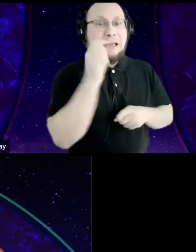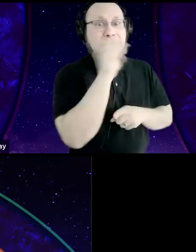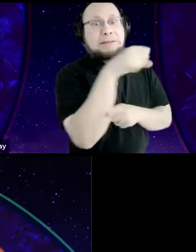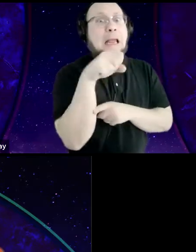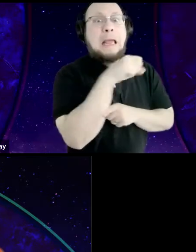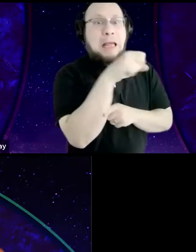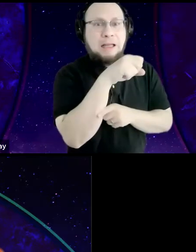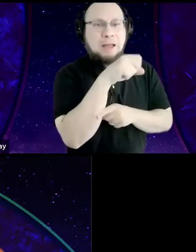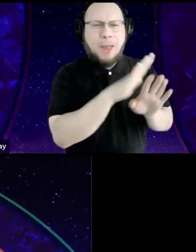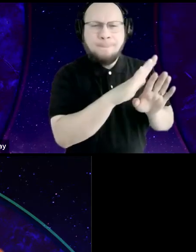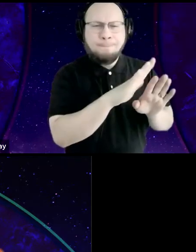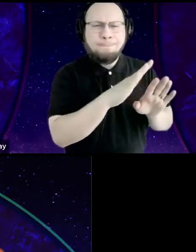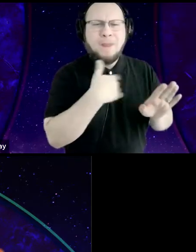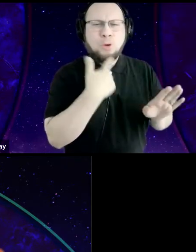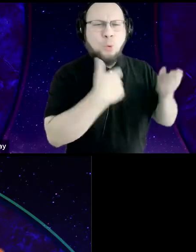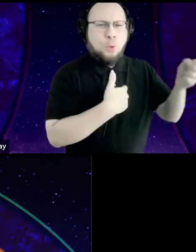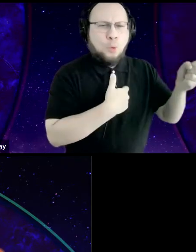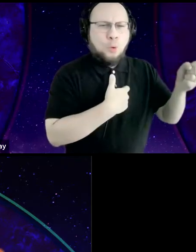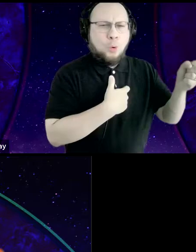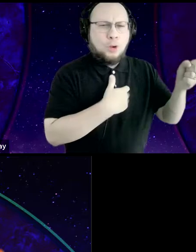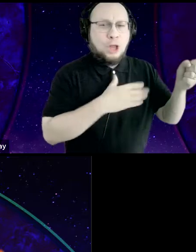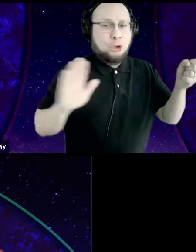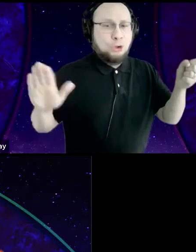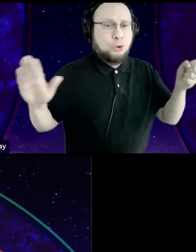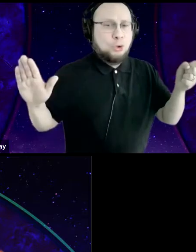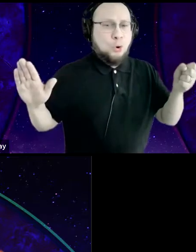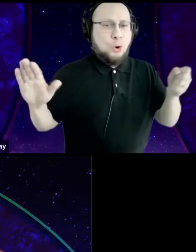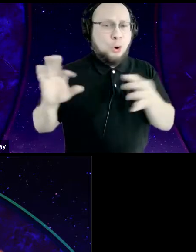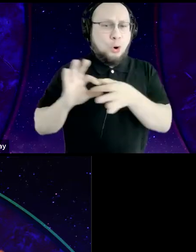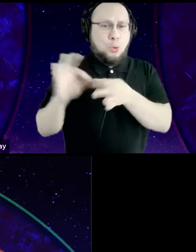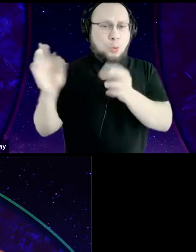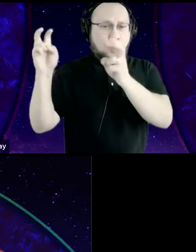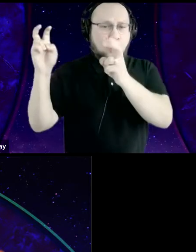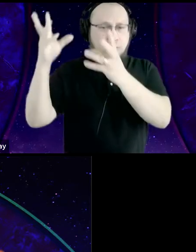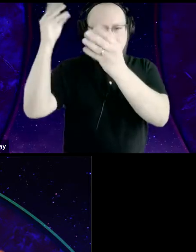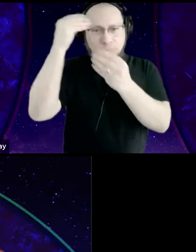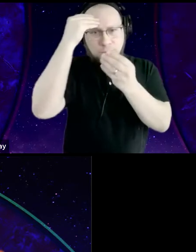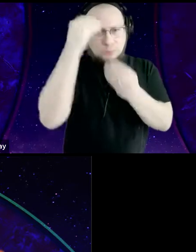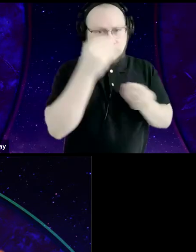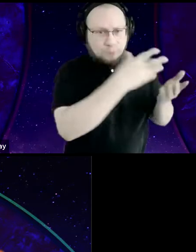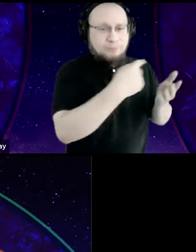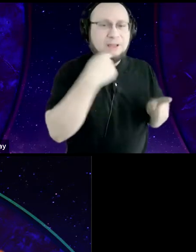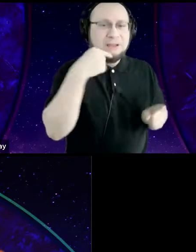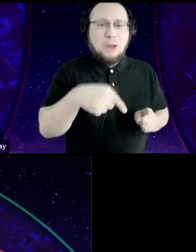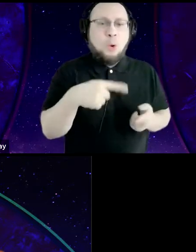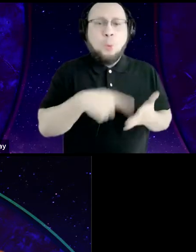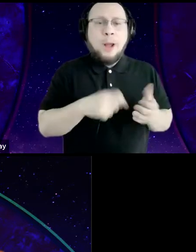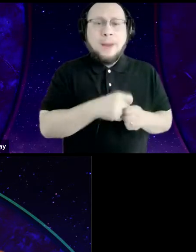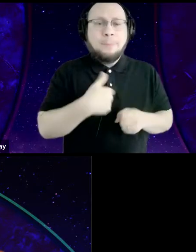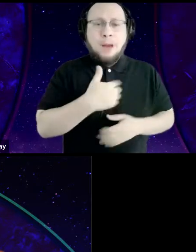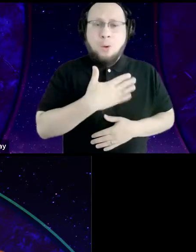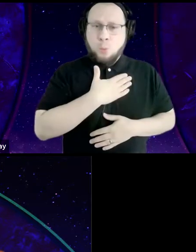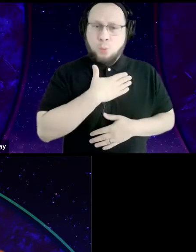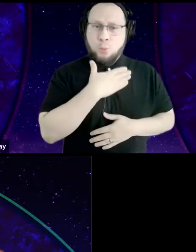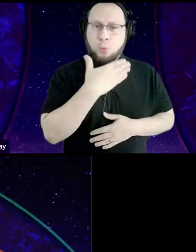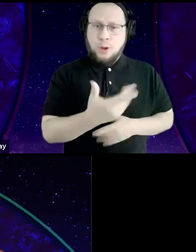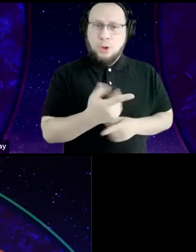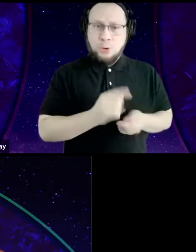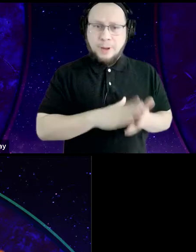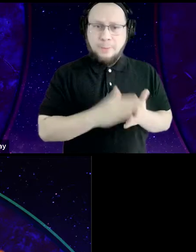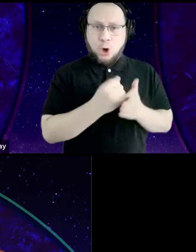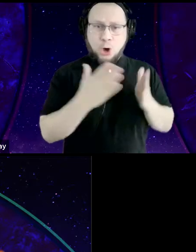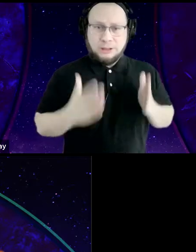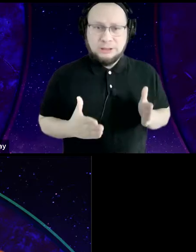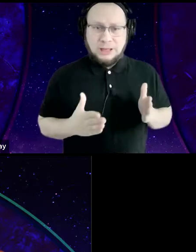here. You said something that really stuck with me that was like, part of what makes me willing to be an artist is that I'm willing to